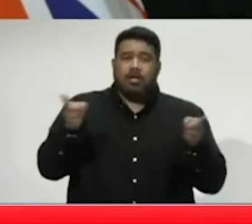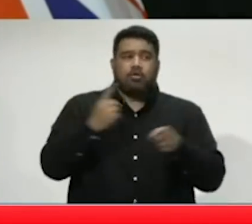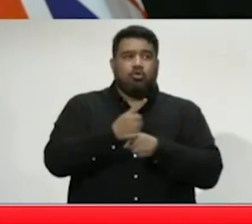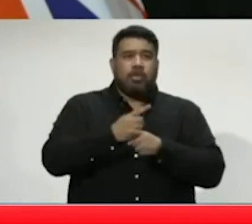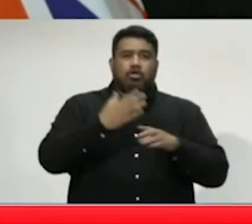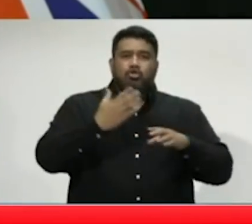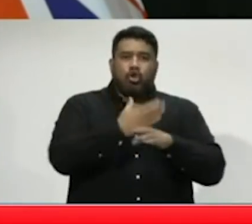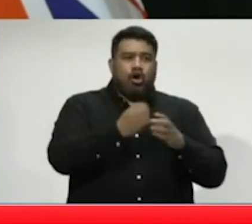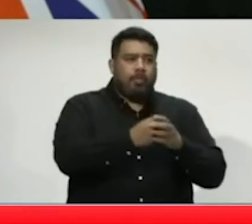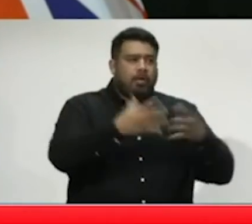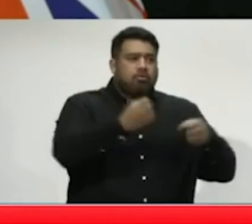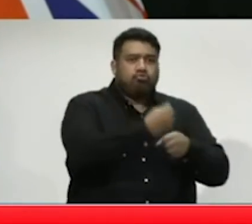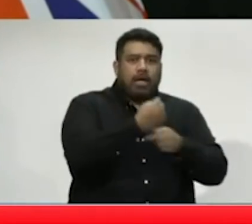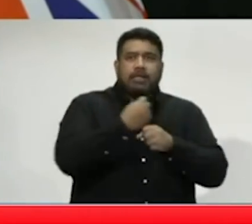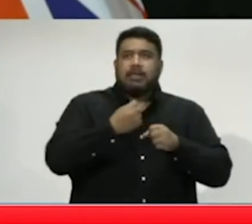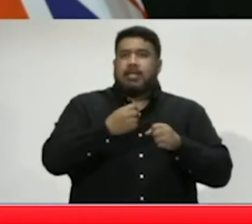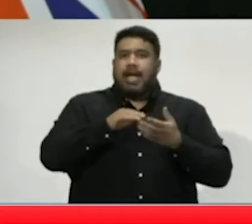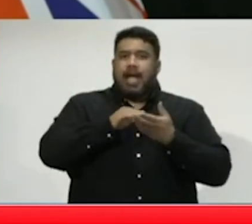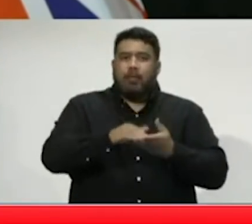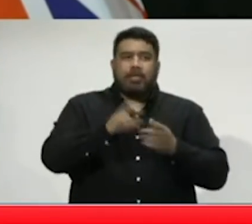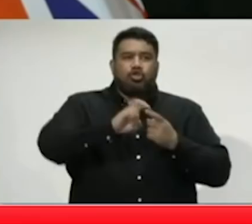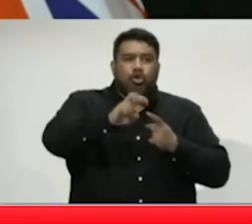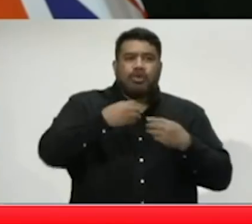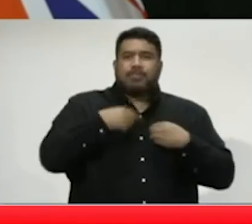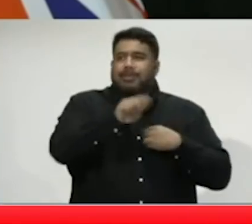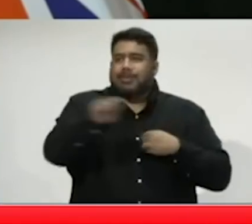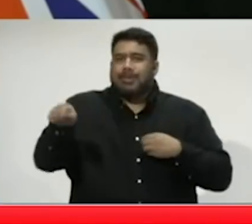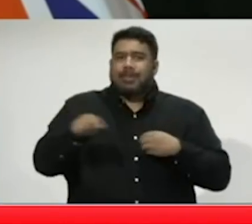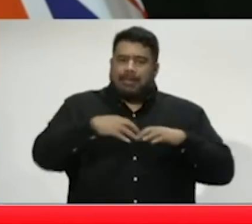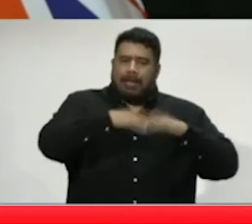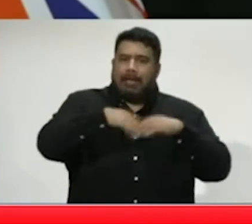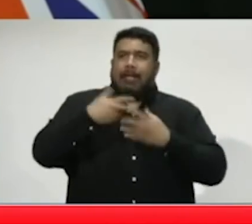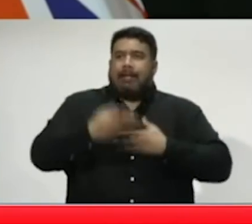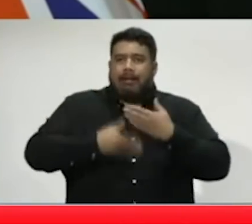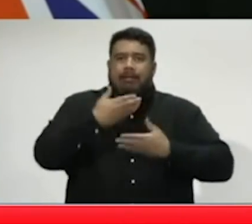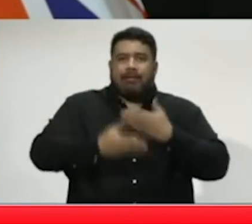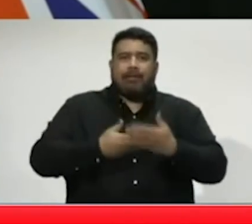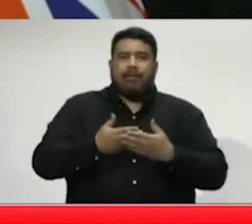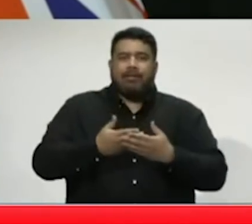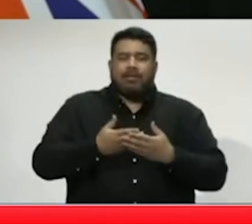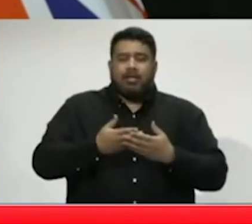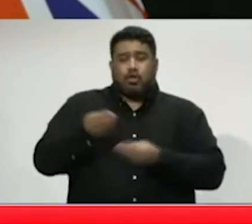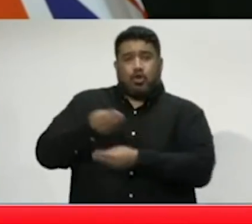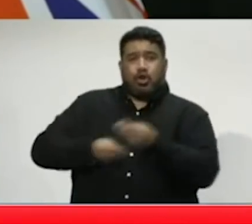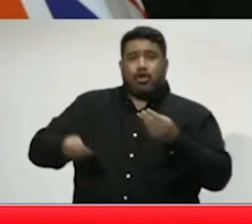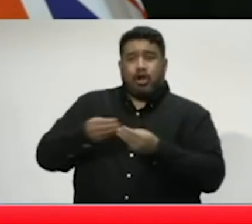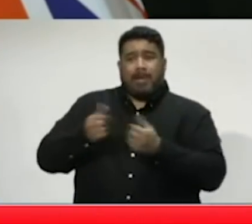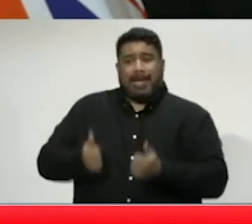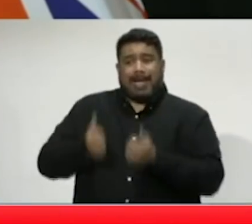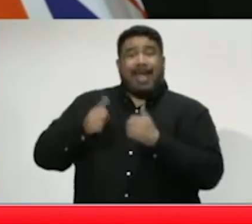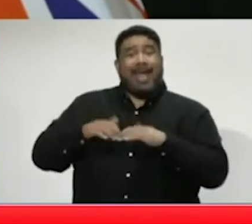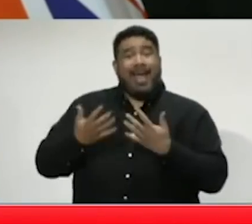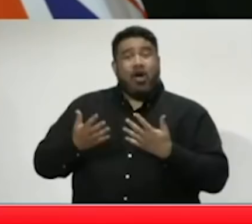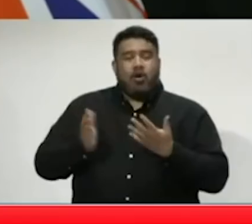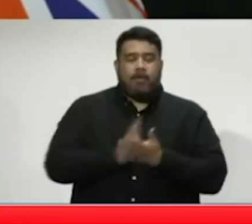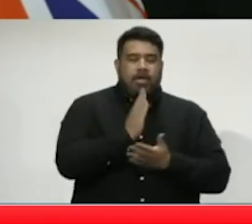supporting key sectors such as tourism to get back on their feet. And ultimately, the best thing we can do for the economy is to stay on top of the virus and